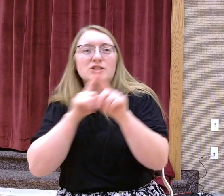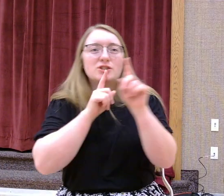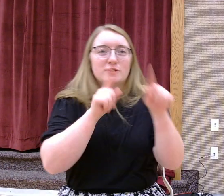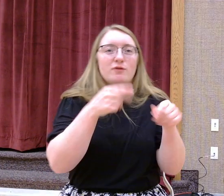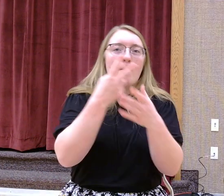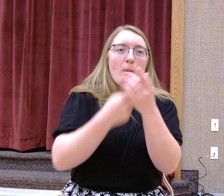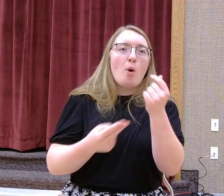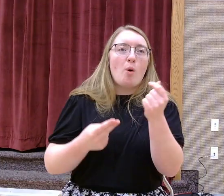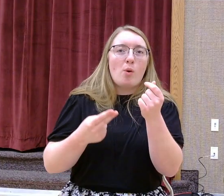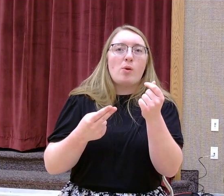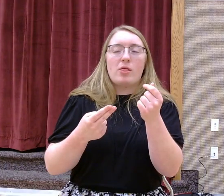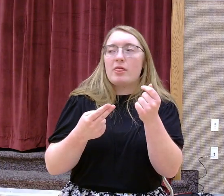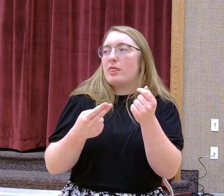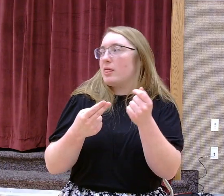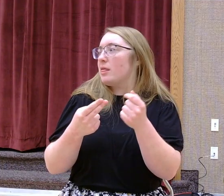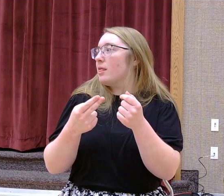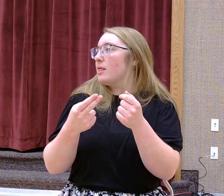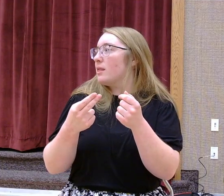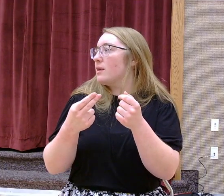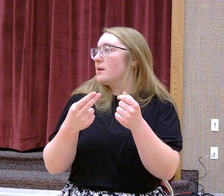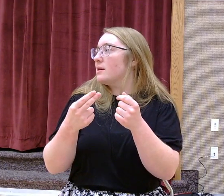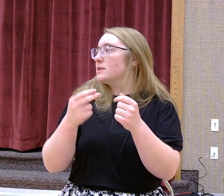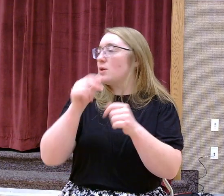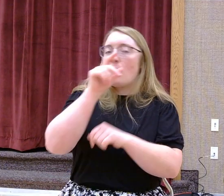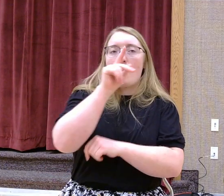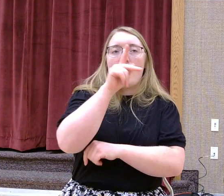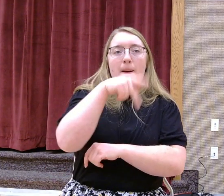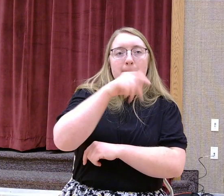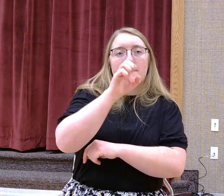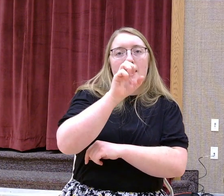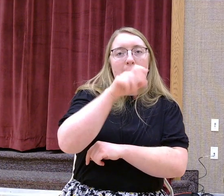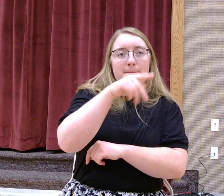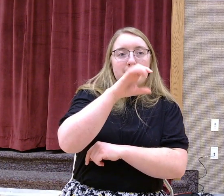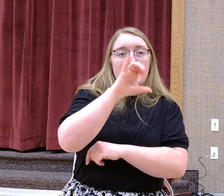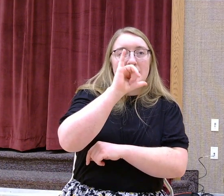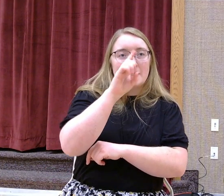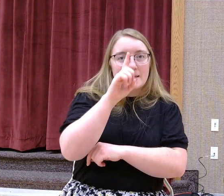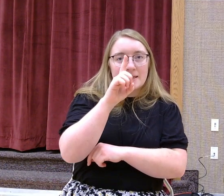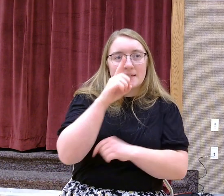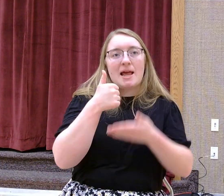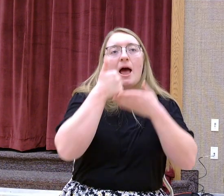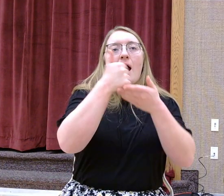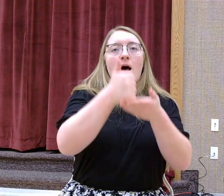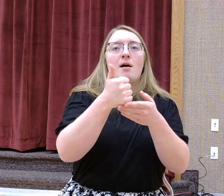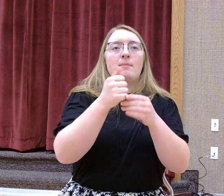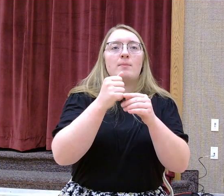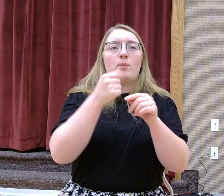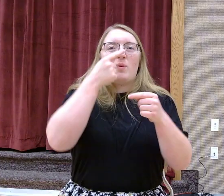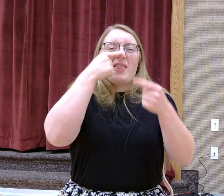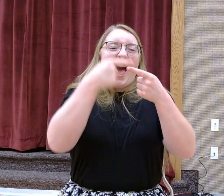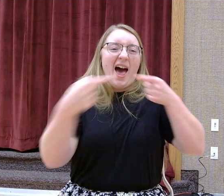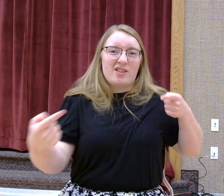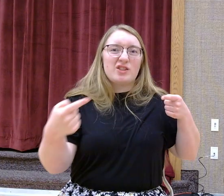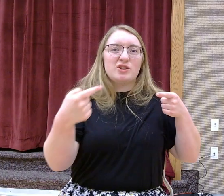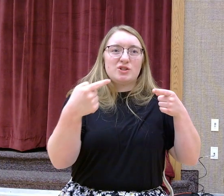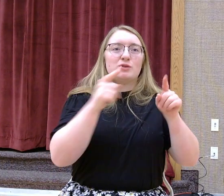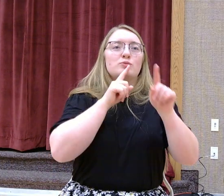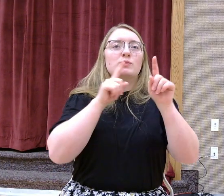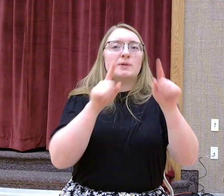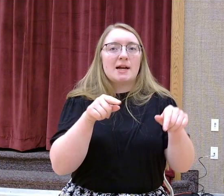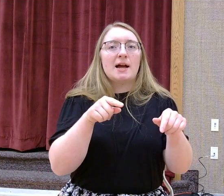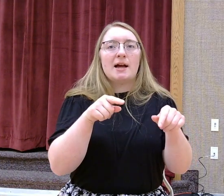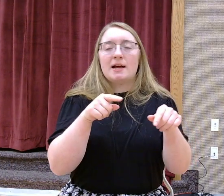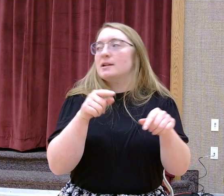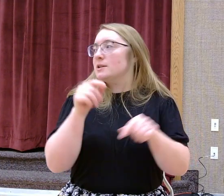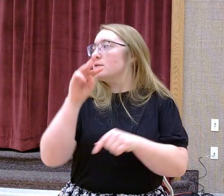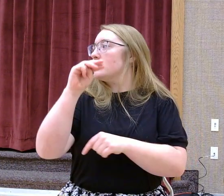over the counter. So Pepsid is one that you can get that'll help with any kind of an allergic reaction. Benadryl, Pepsid, Motrin, obviously